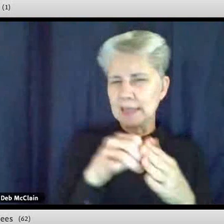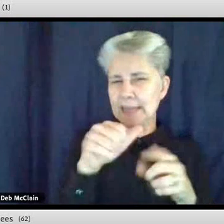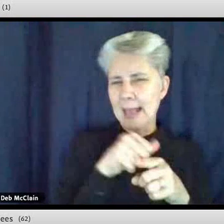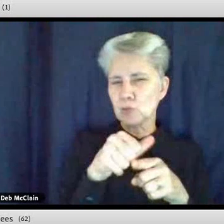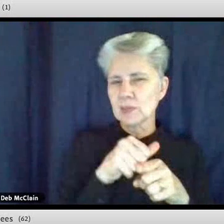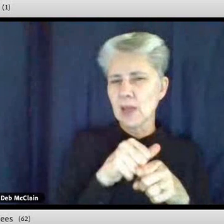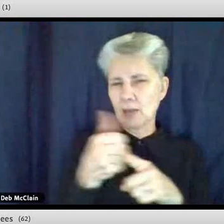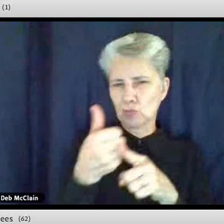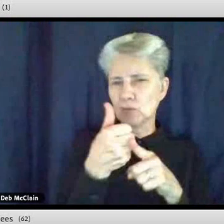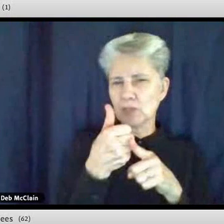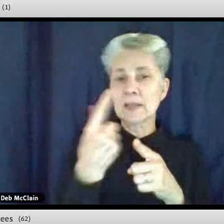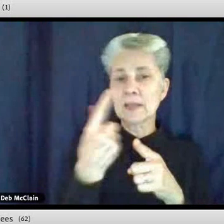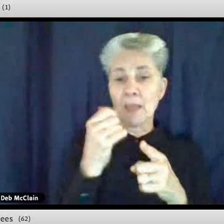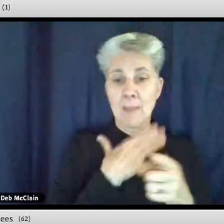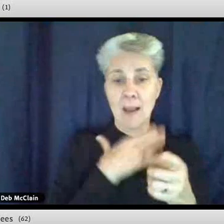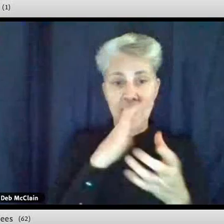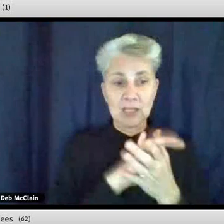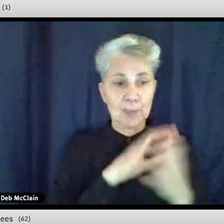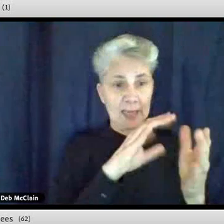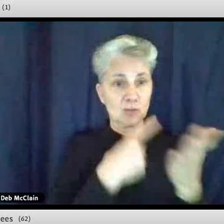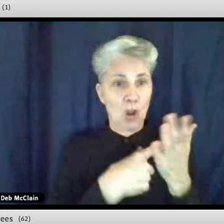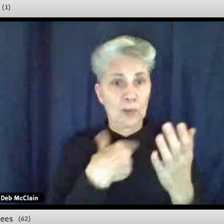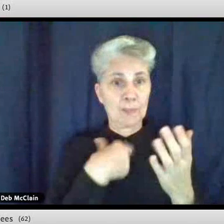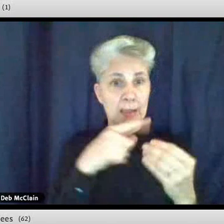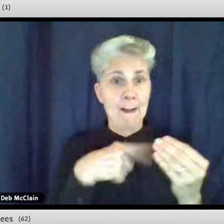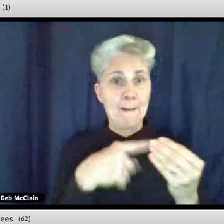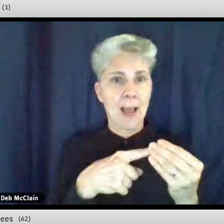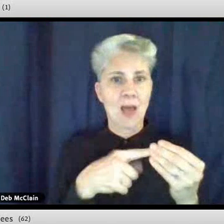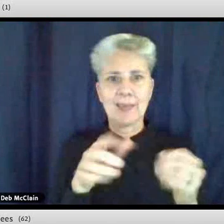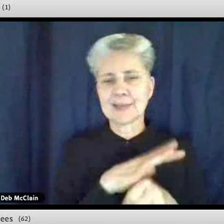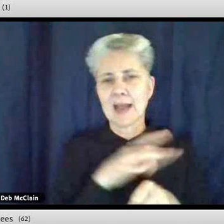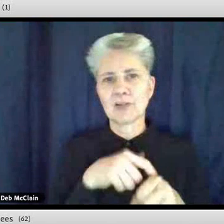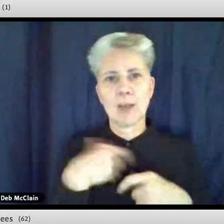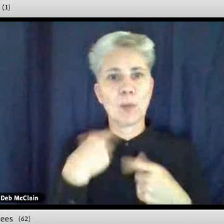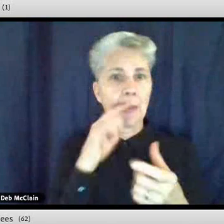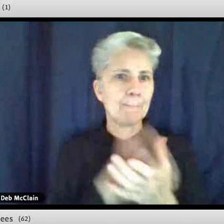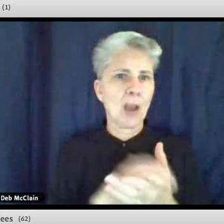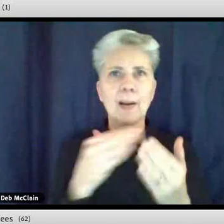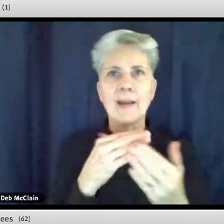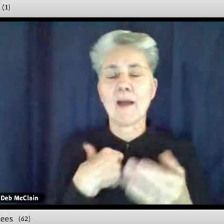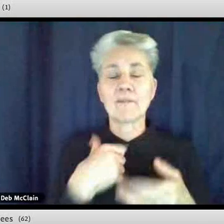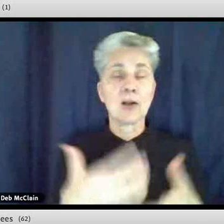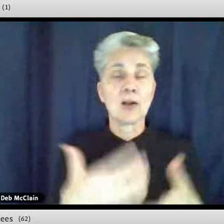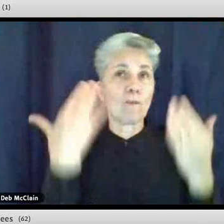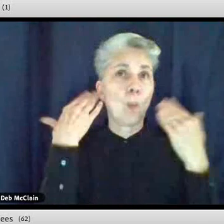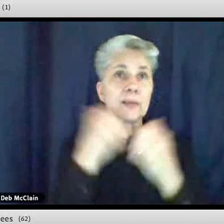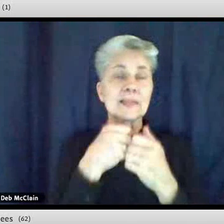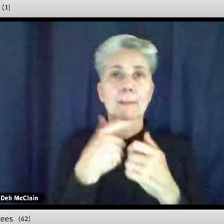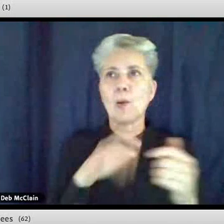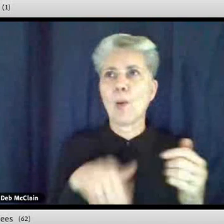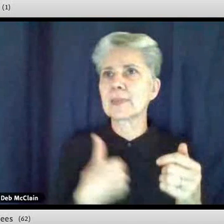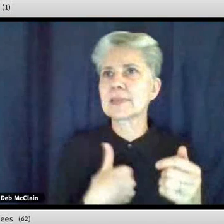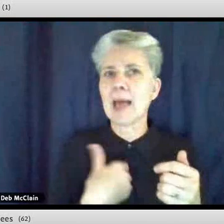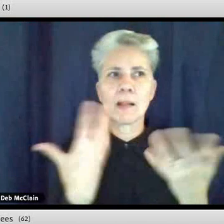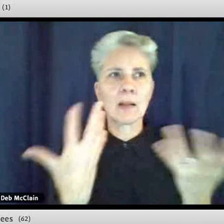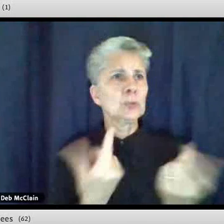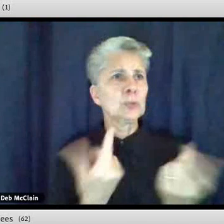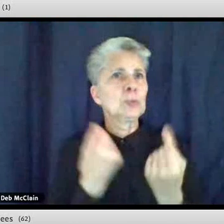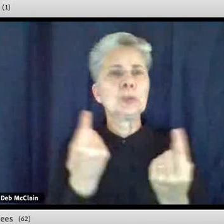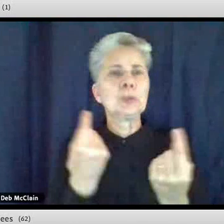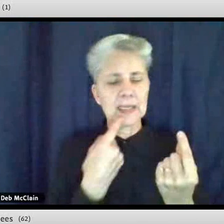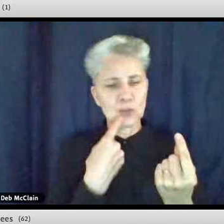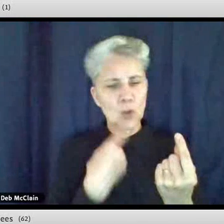control over. So I encourage you to do this exercise. This is something that my husband has talked to me about the entire time we've